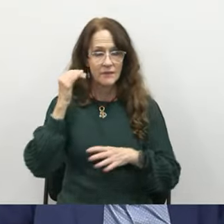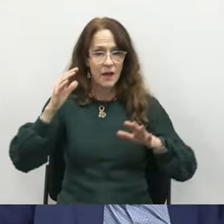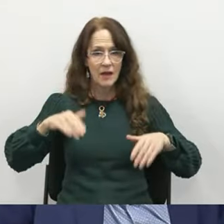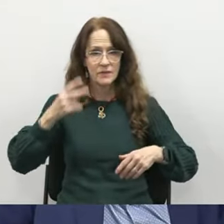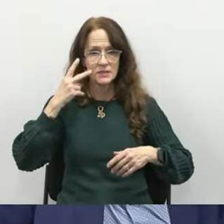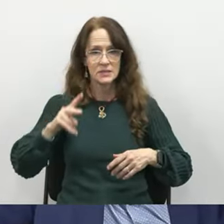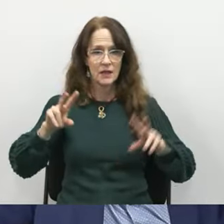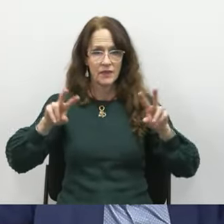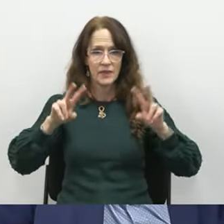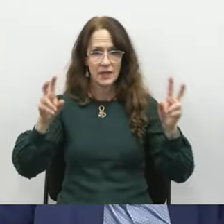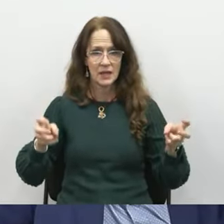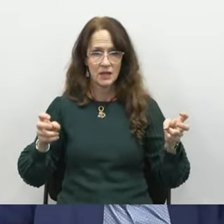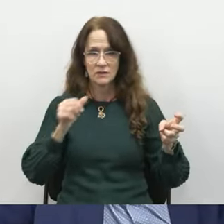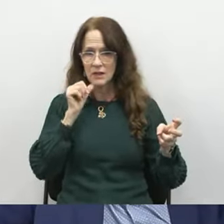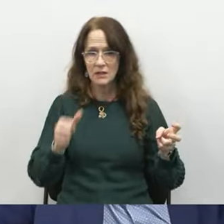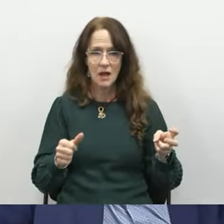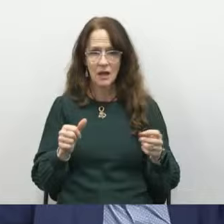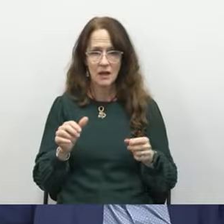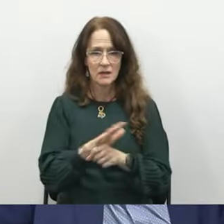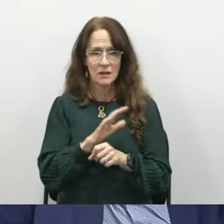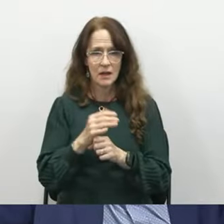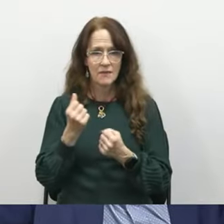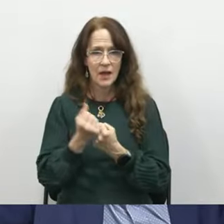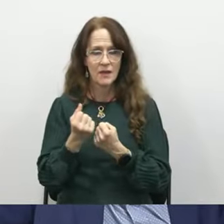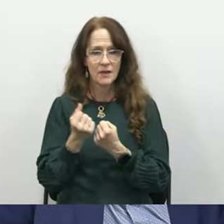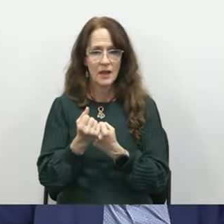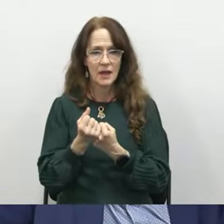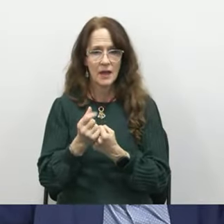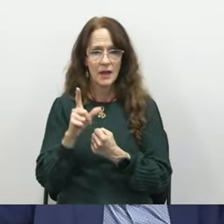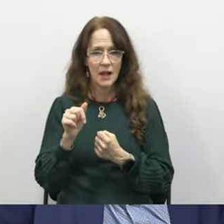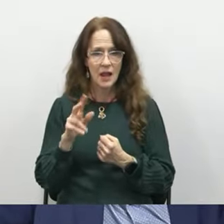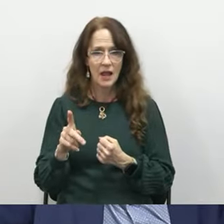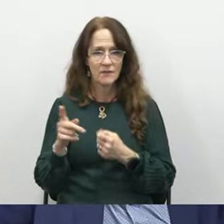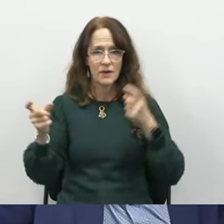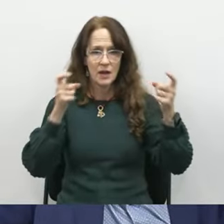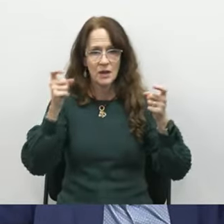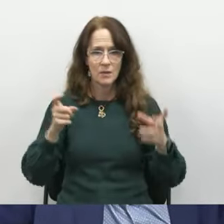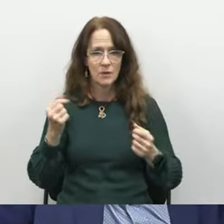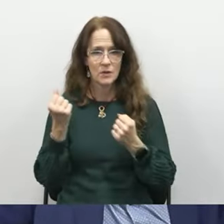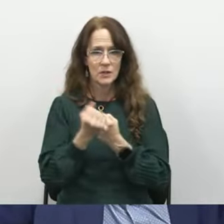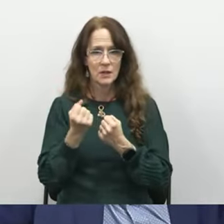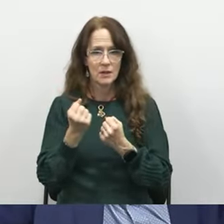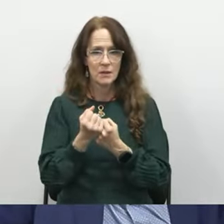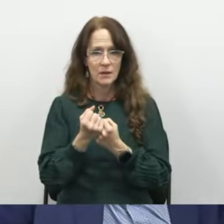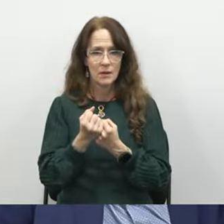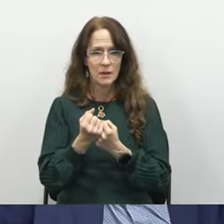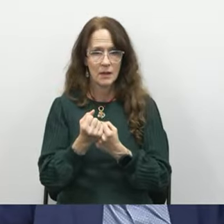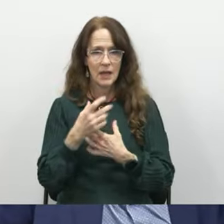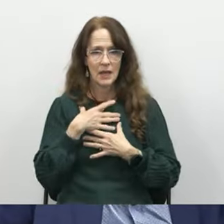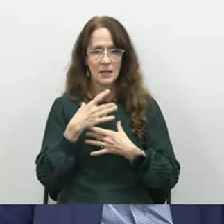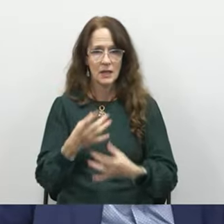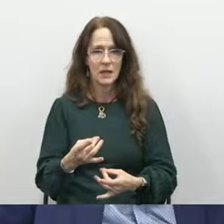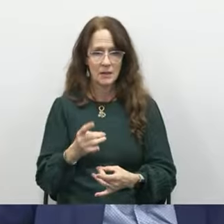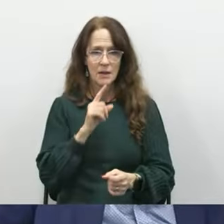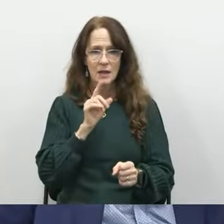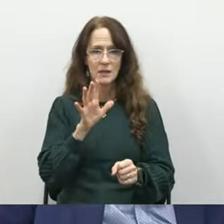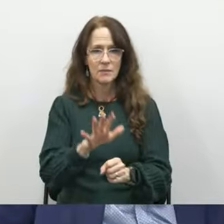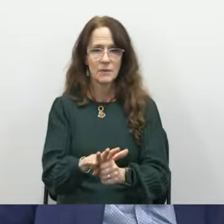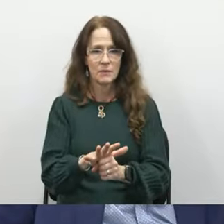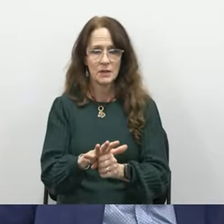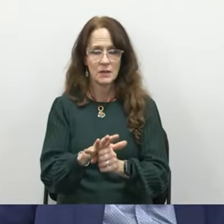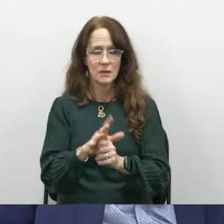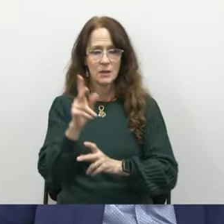the issue is not a lack of advocacy, it's a lack of administrative support and interest and commitment